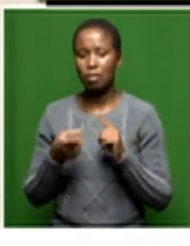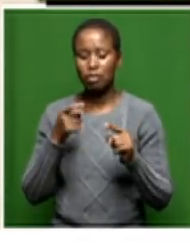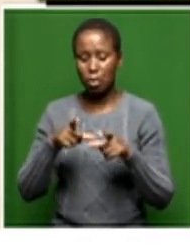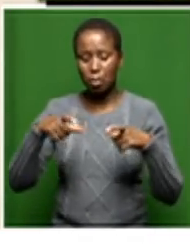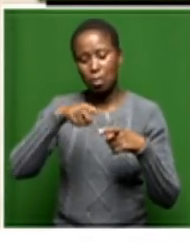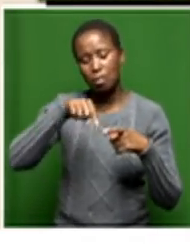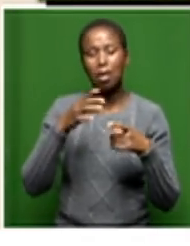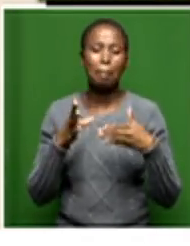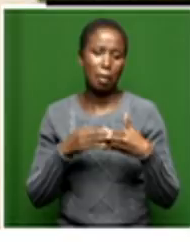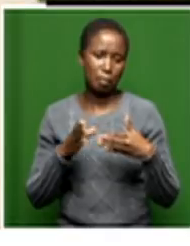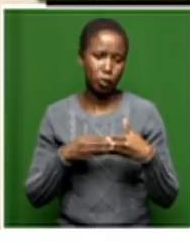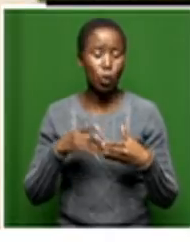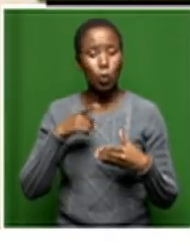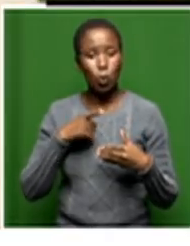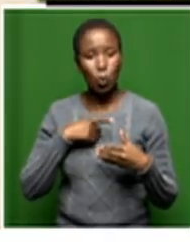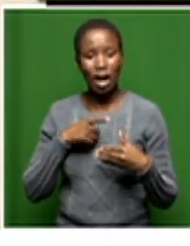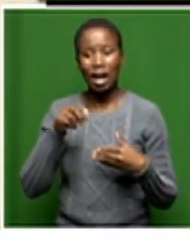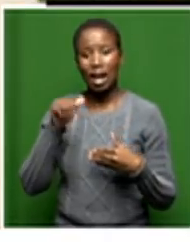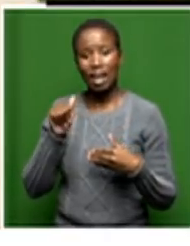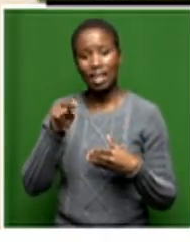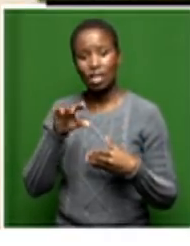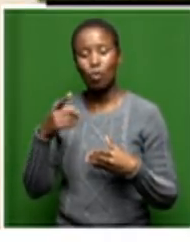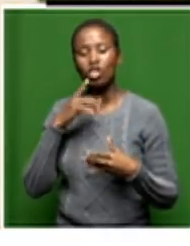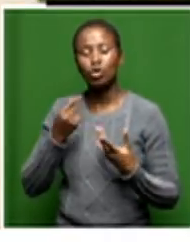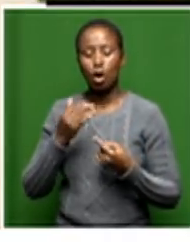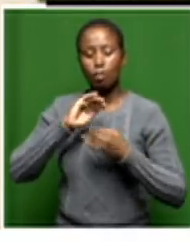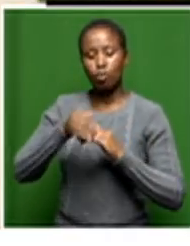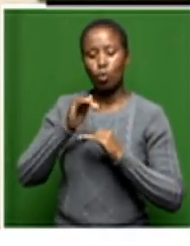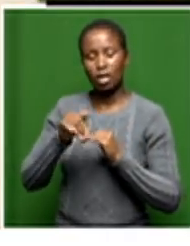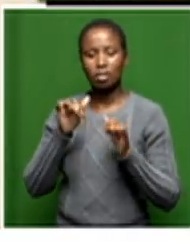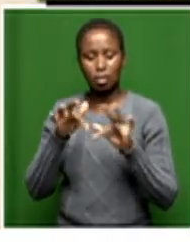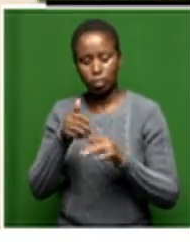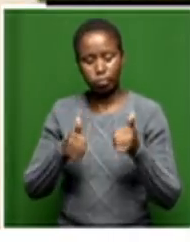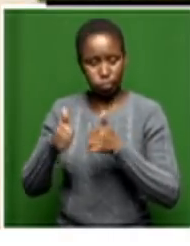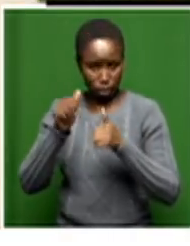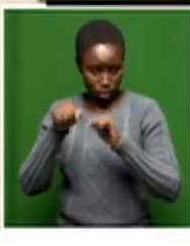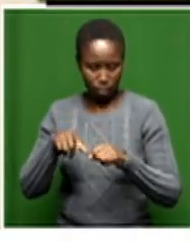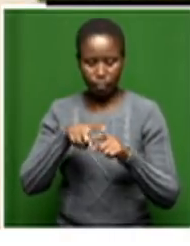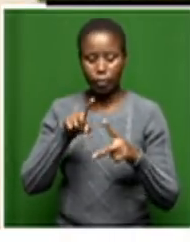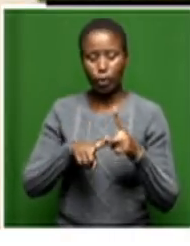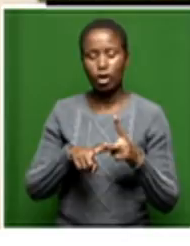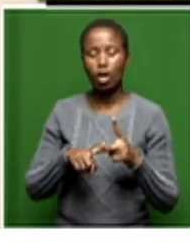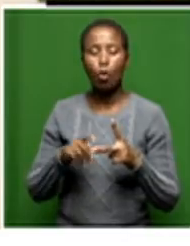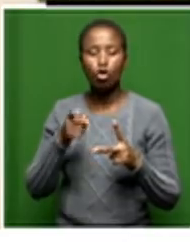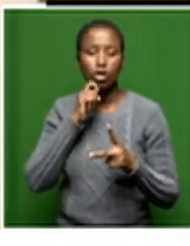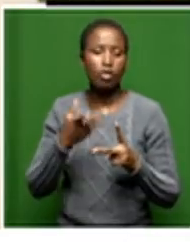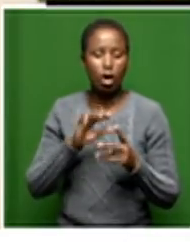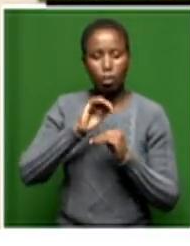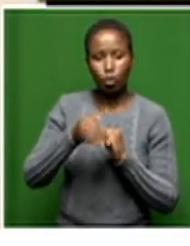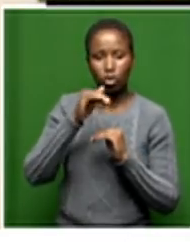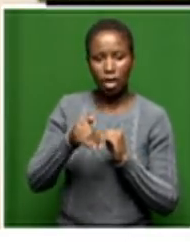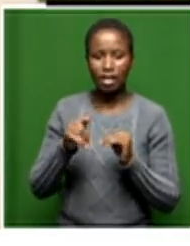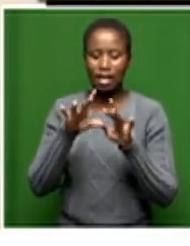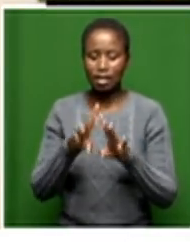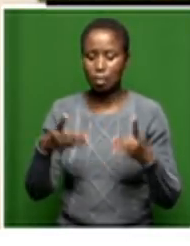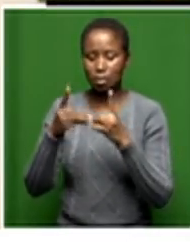because their intention was to always protect members of the executive. Their intention was always to protect also